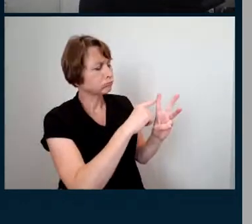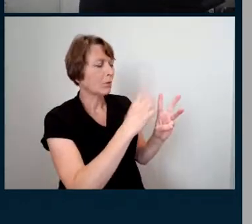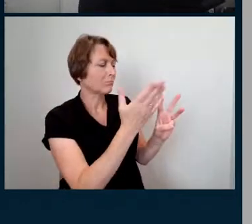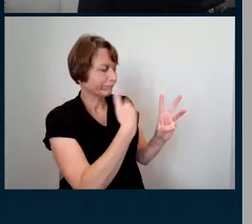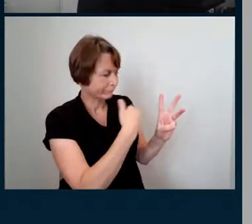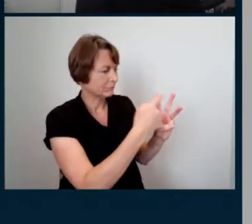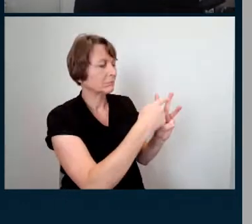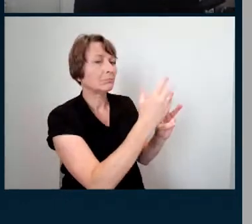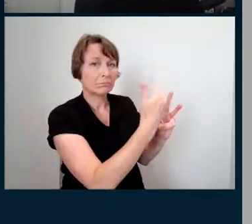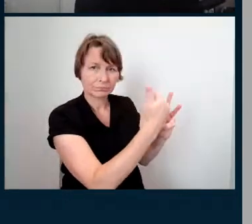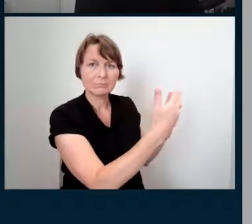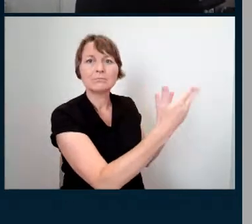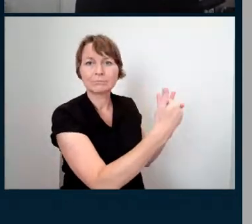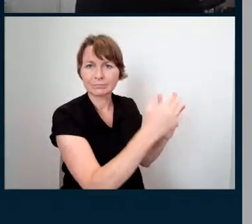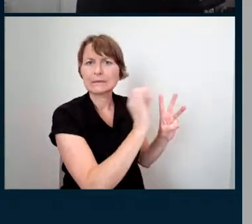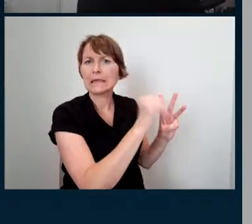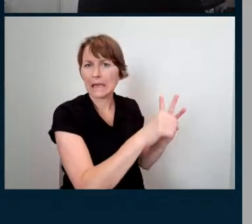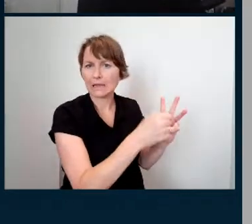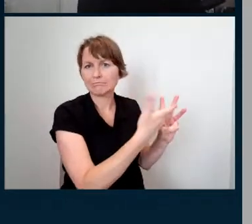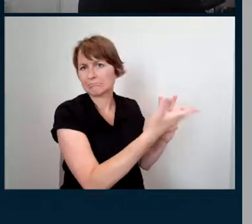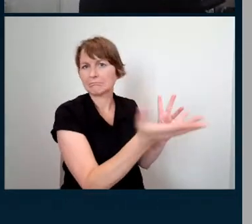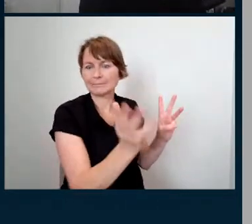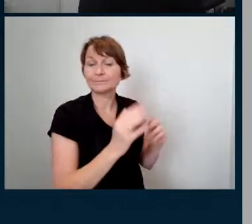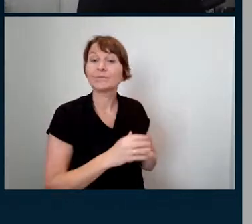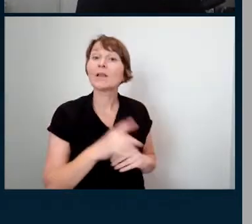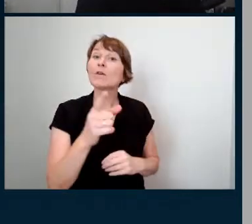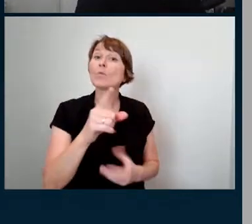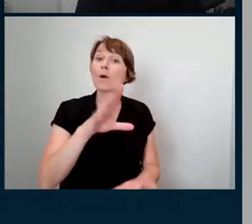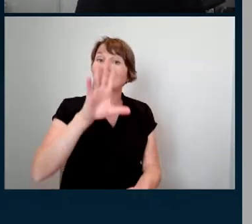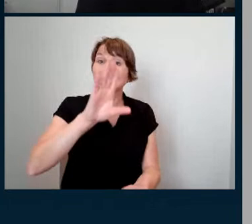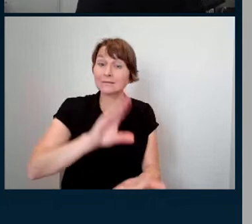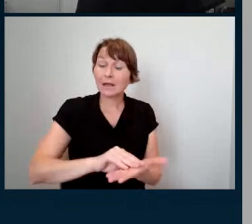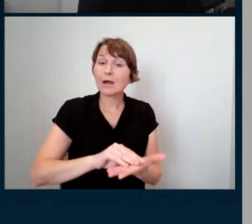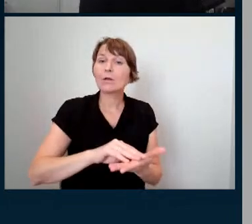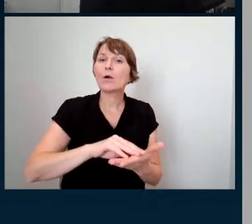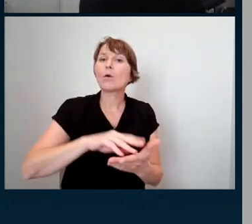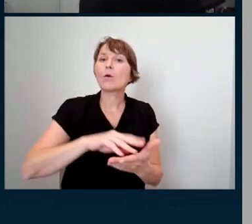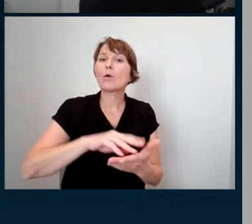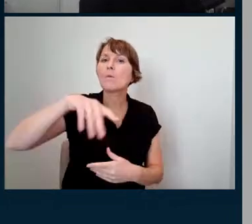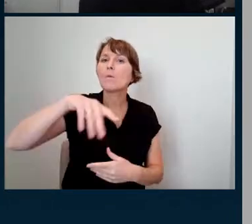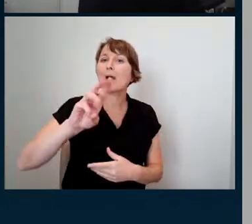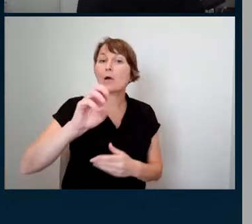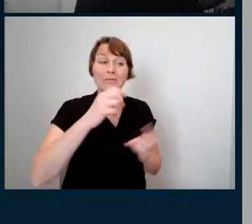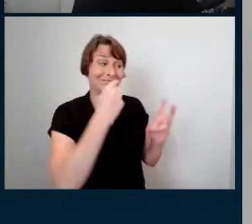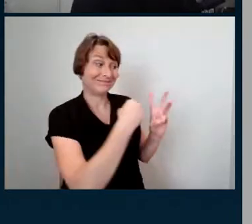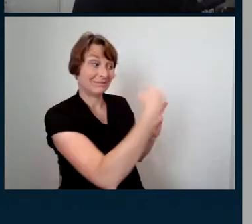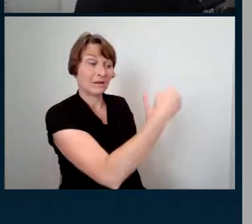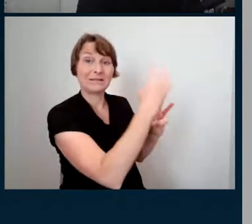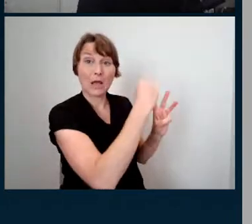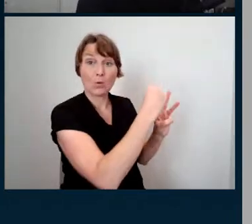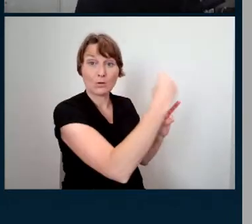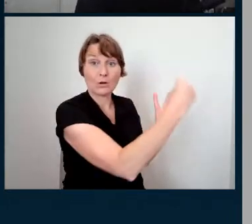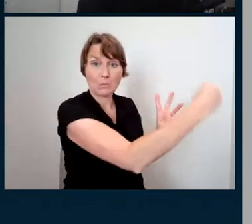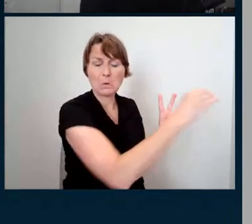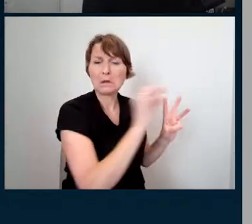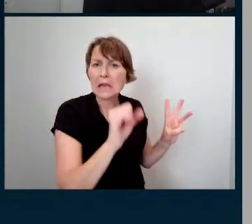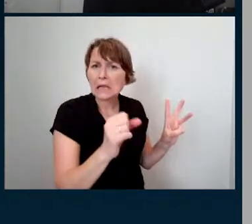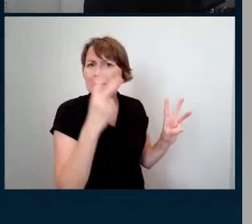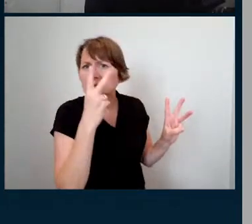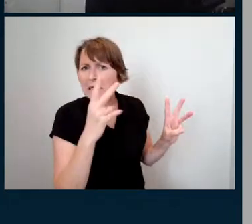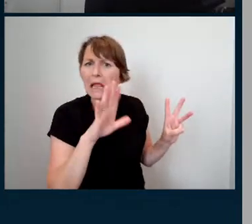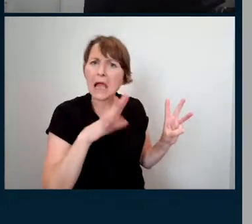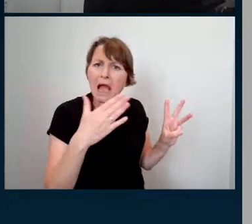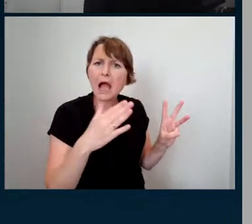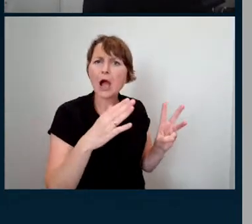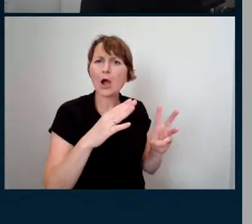If you want to download PowerShell Core or PowerShell Preview, or you want to see the code, or you want to submit an issue, this is the